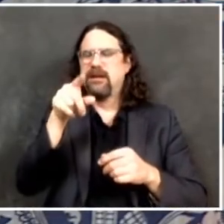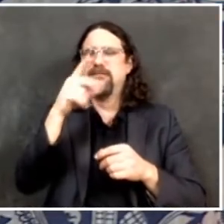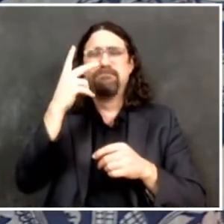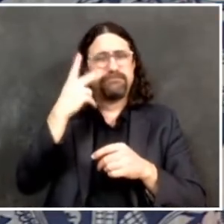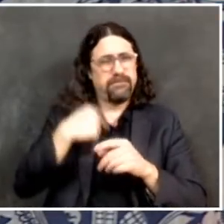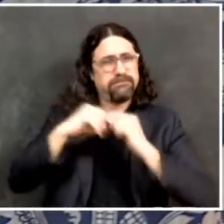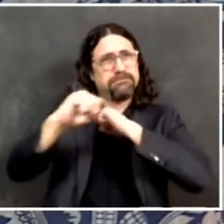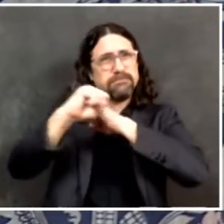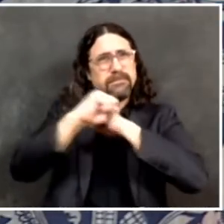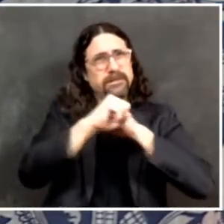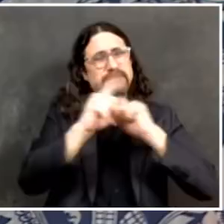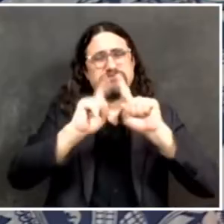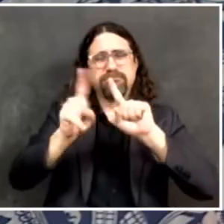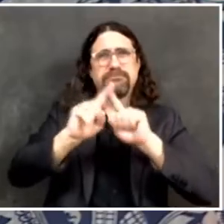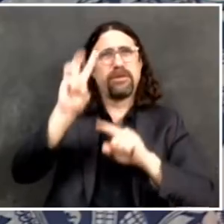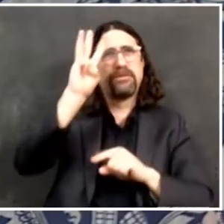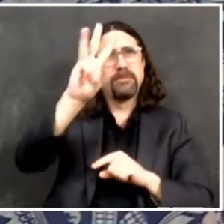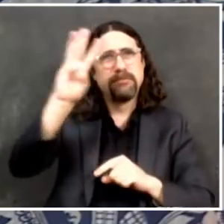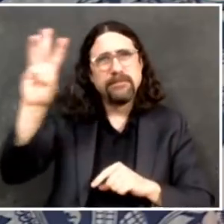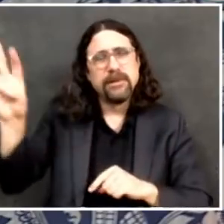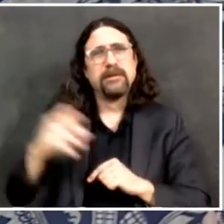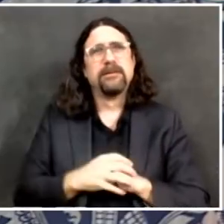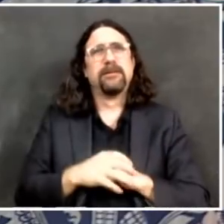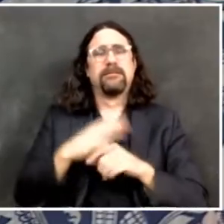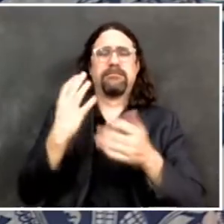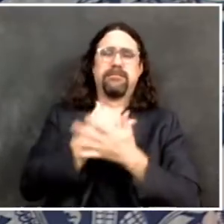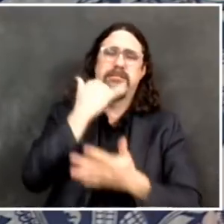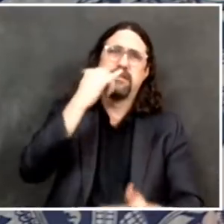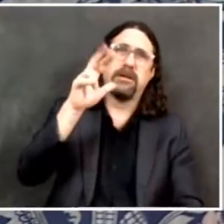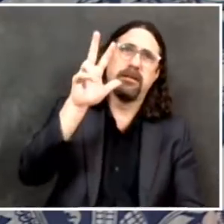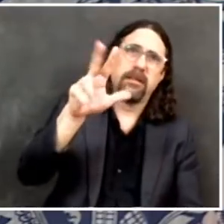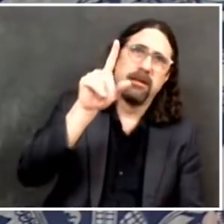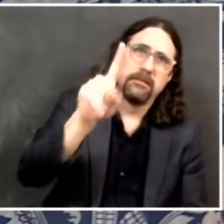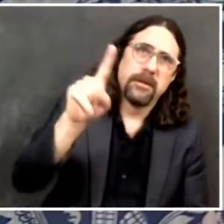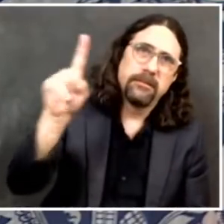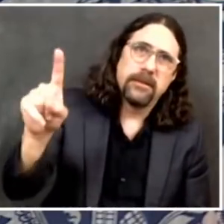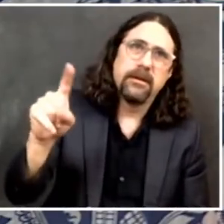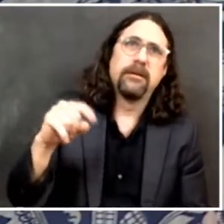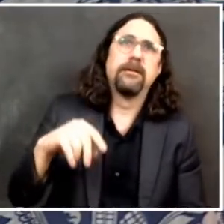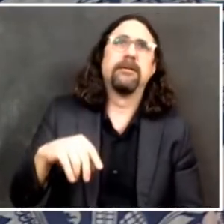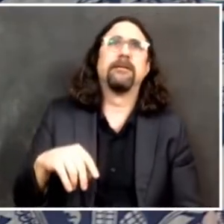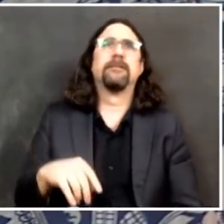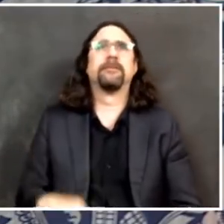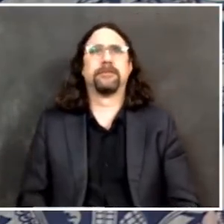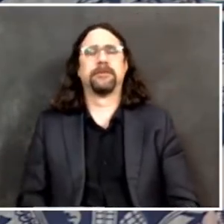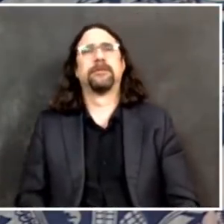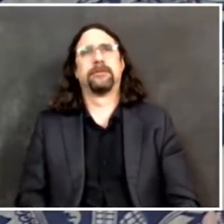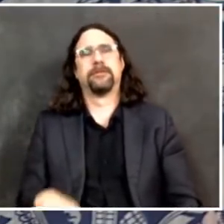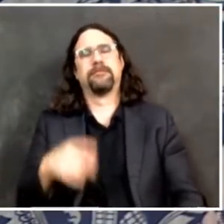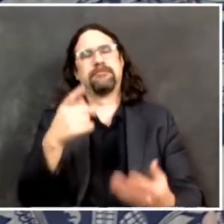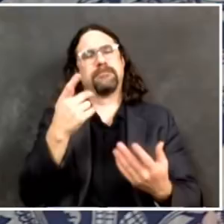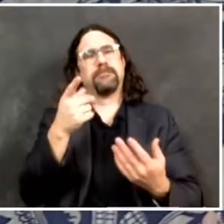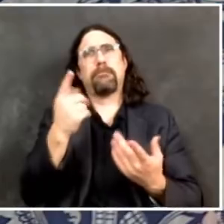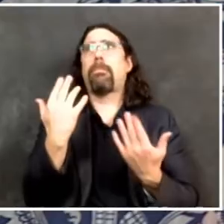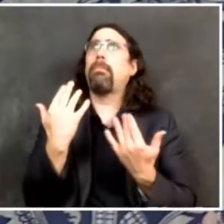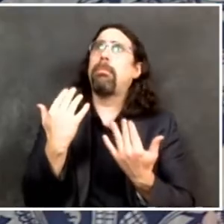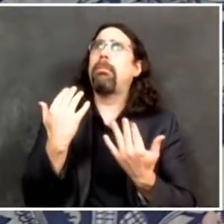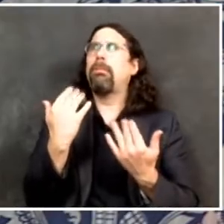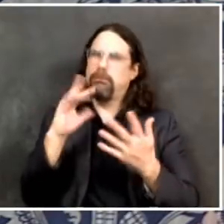Please do not hesitate and spread the word to everyone you know. Now,